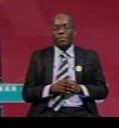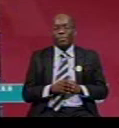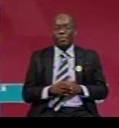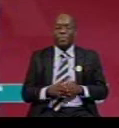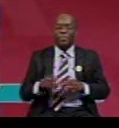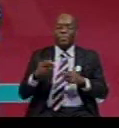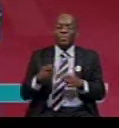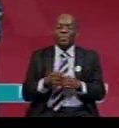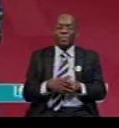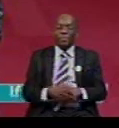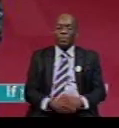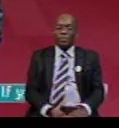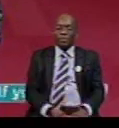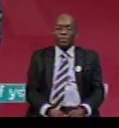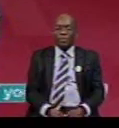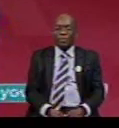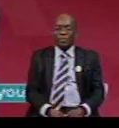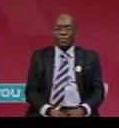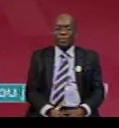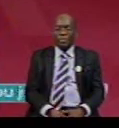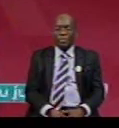Praise the Lord.